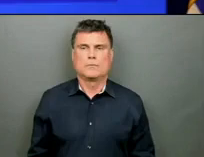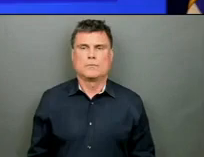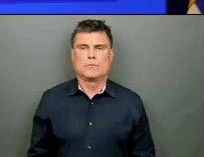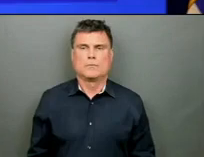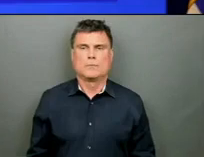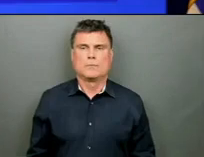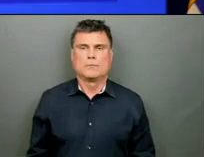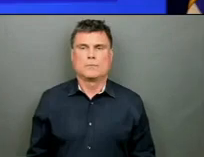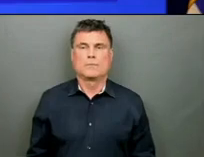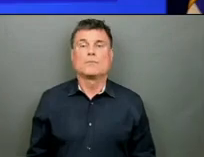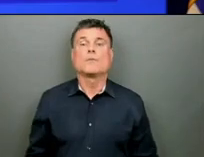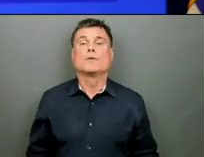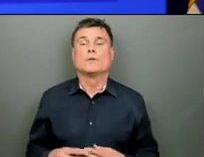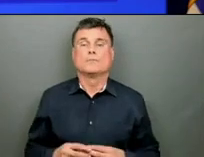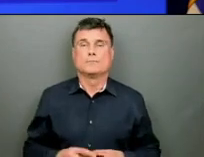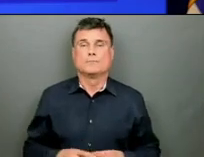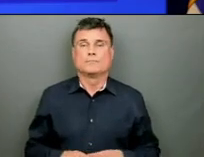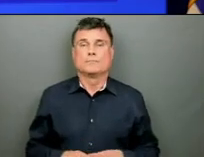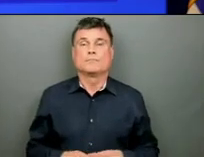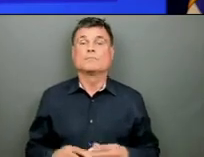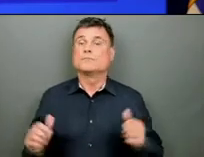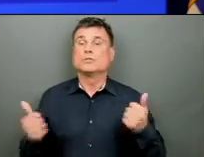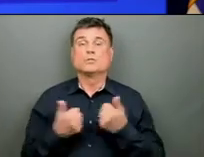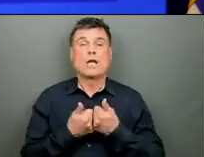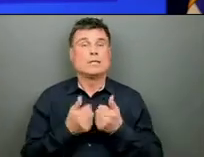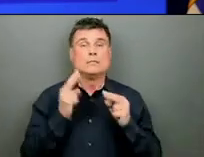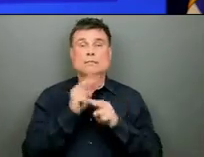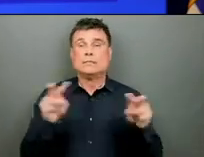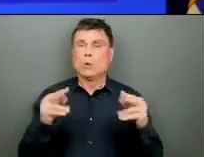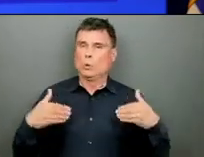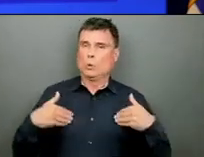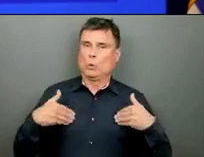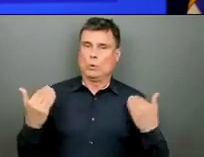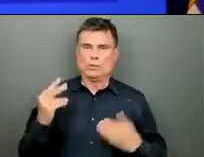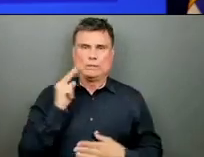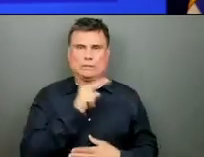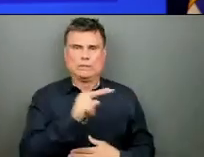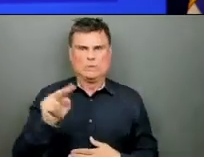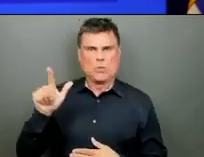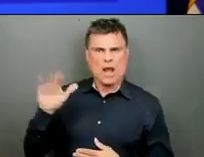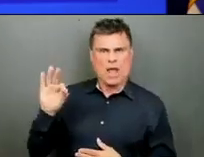to help address this important challenge. So now I'd like to invite Premier John Horgan.